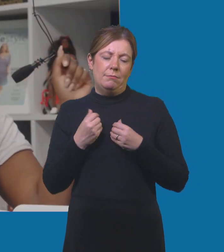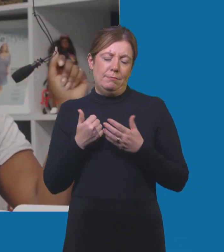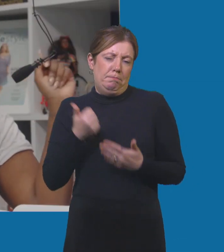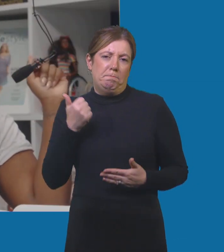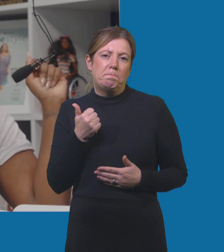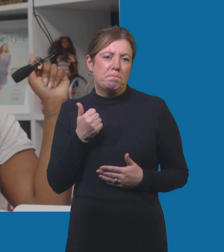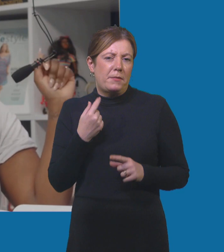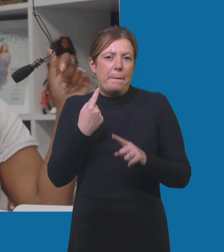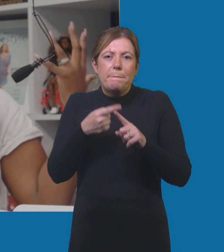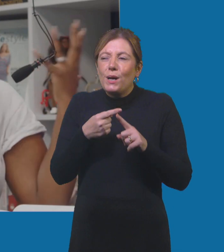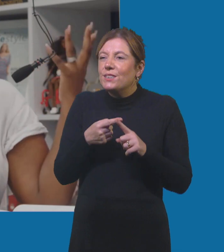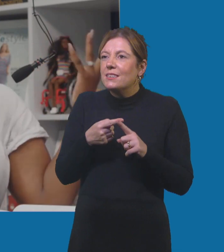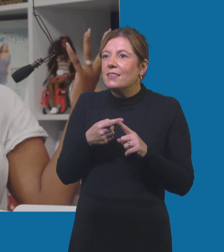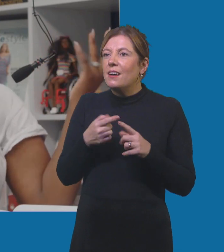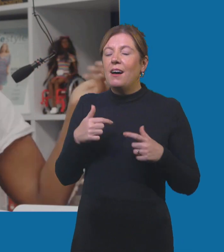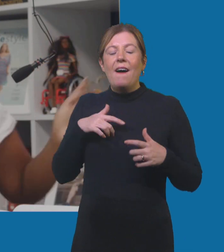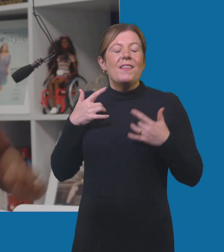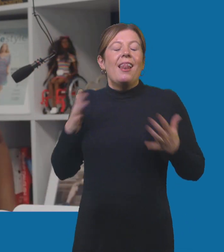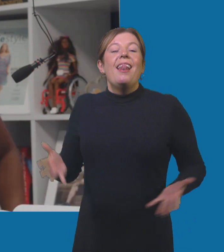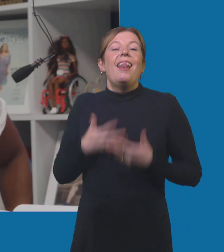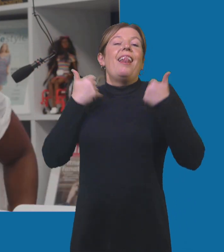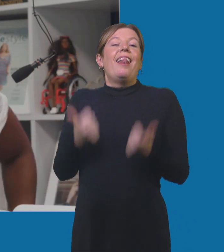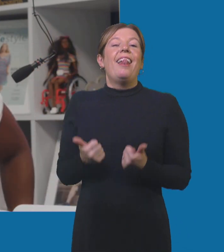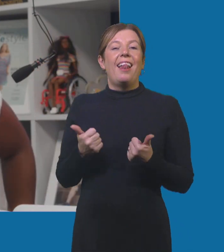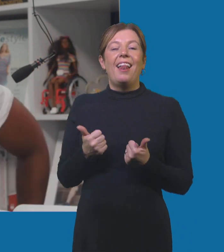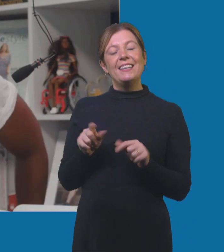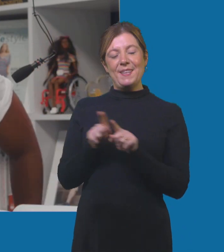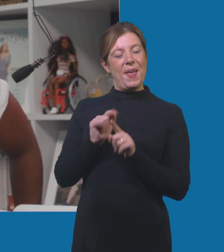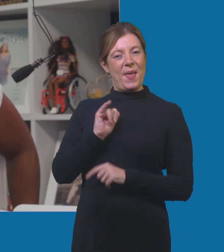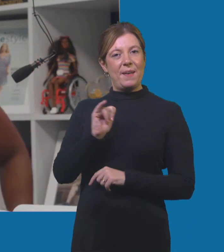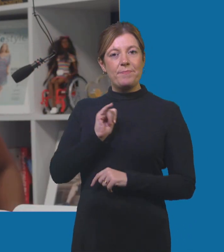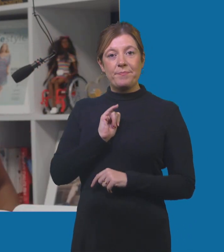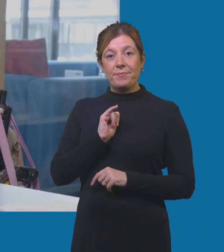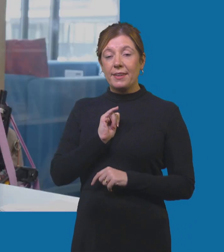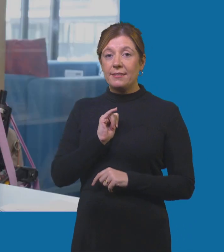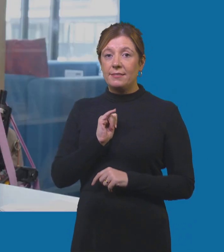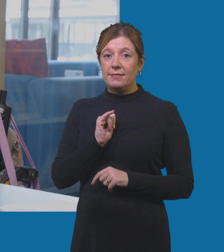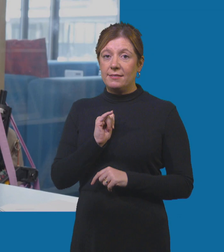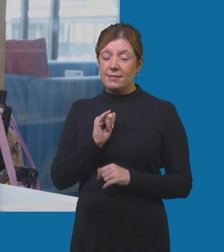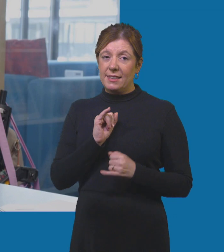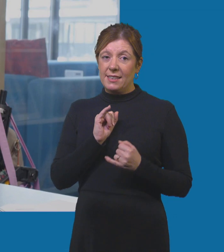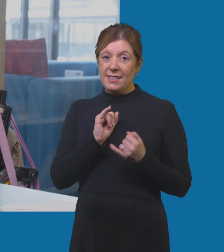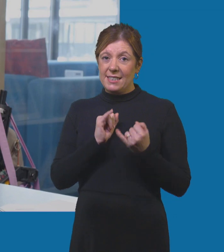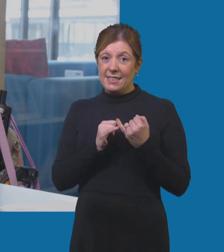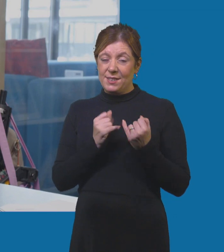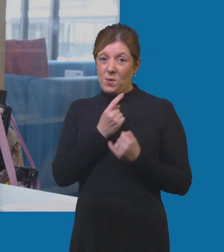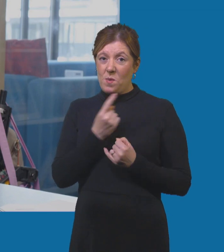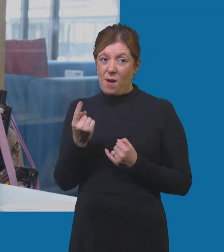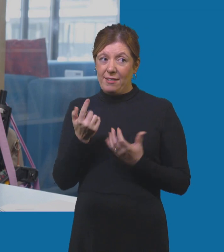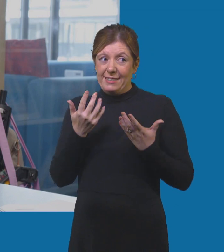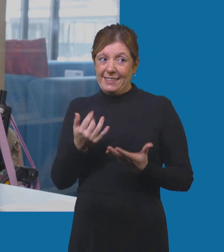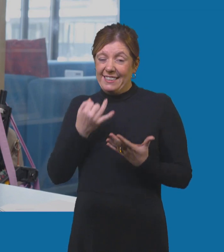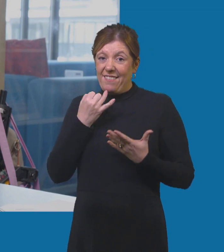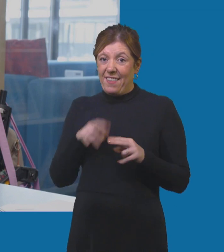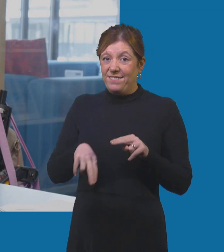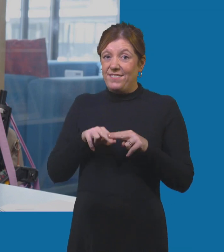Very positive. Yes. I feel uplifted. Very uplifted. It is our final show of season 1, but you